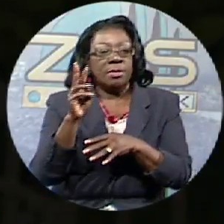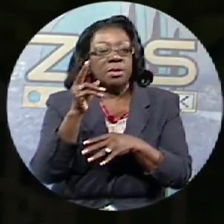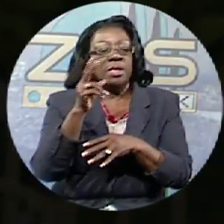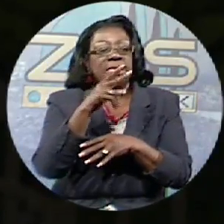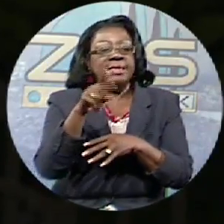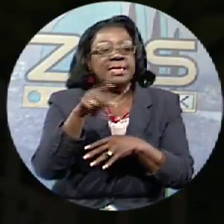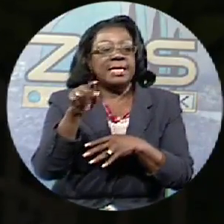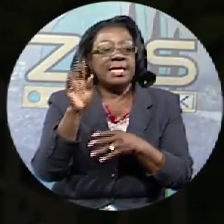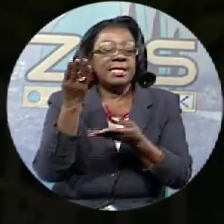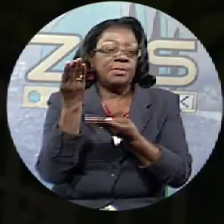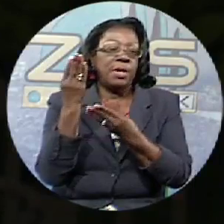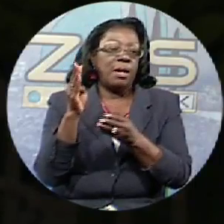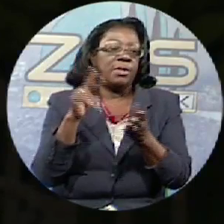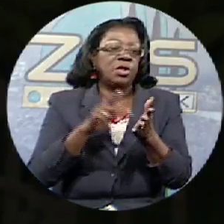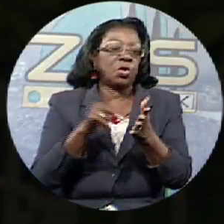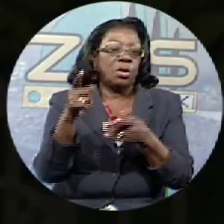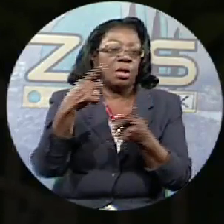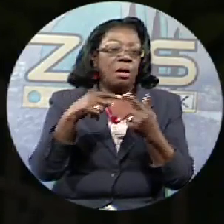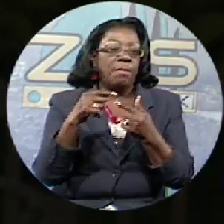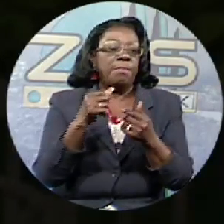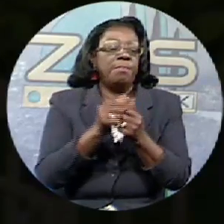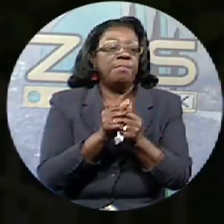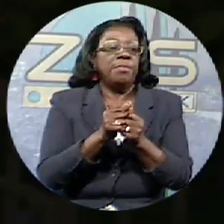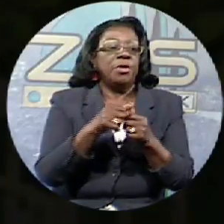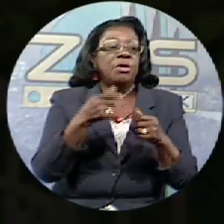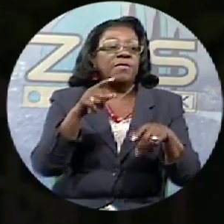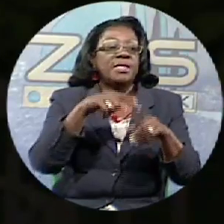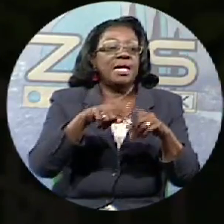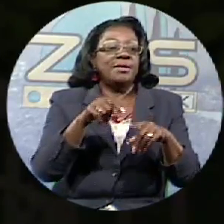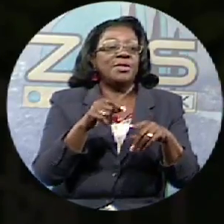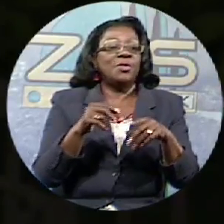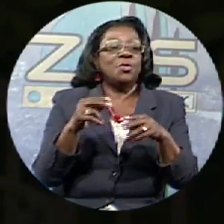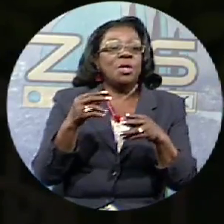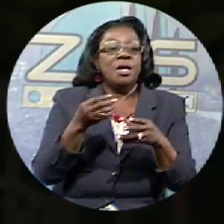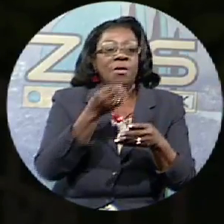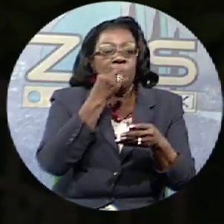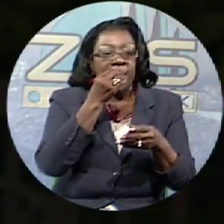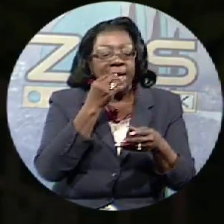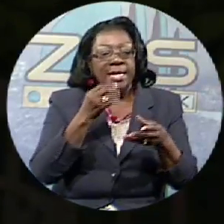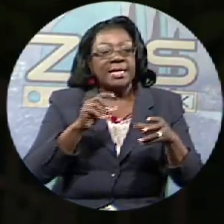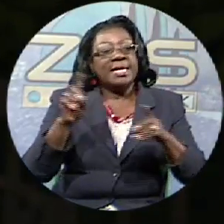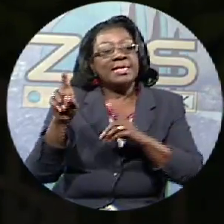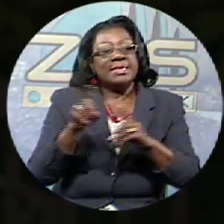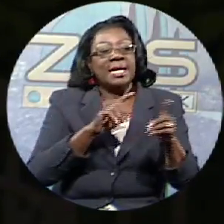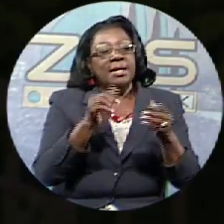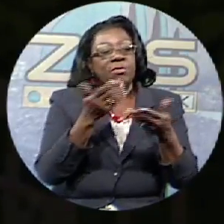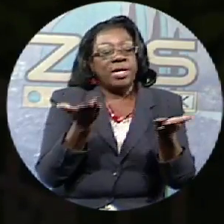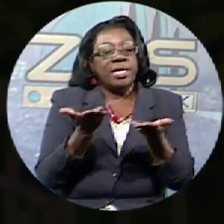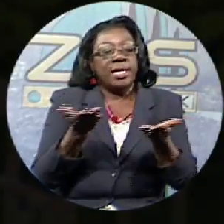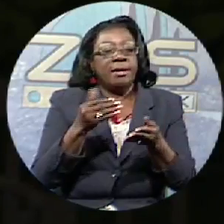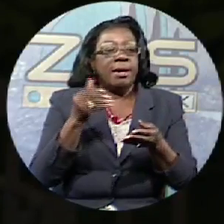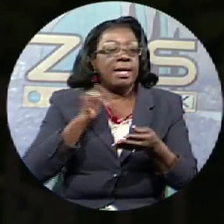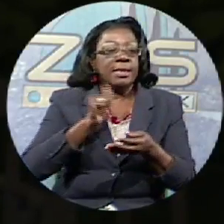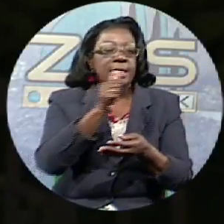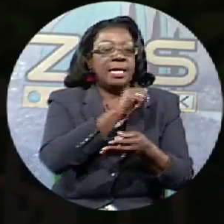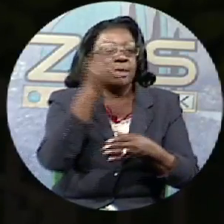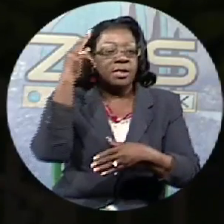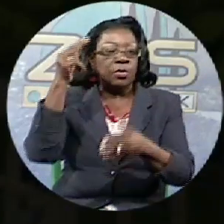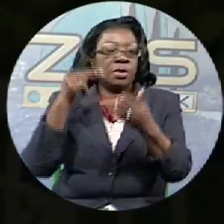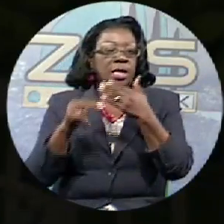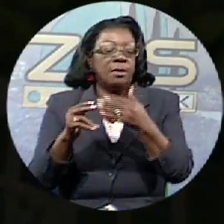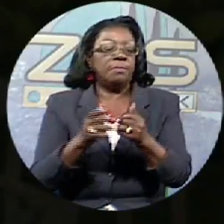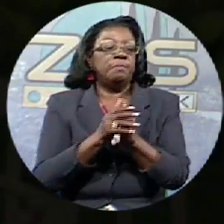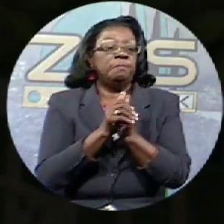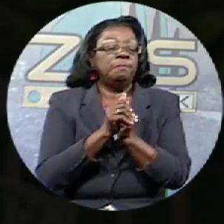www.znsbahamas.com and you'll have a chance to wine and dine your Valentine right here at the Atlantis Resort come Saturday. Back to you in the